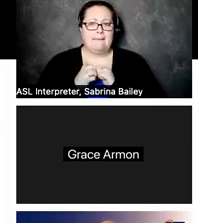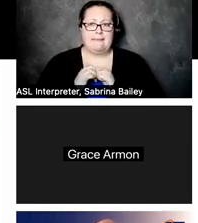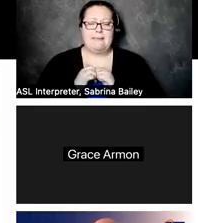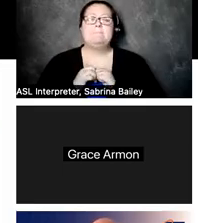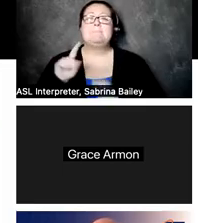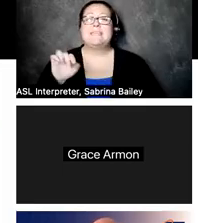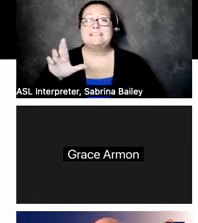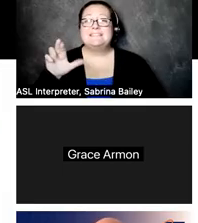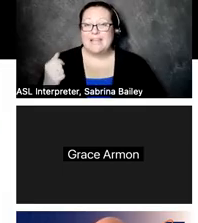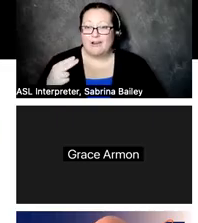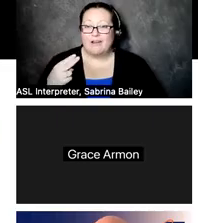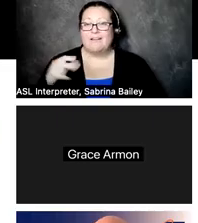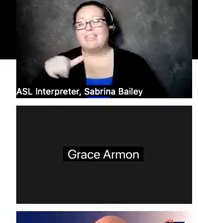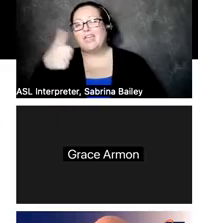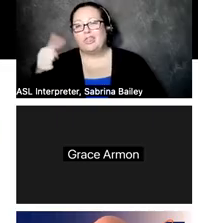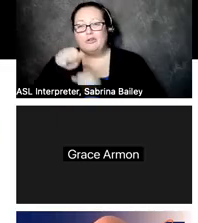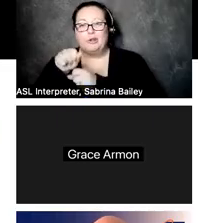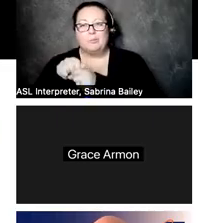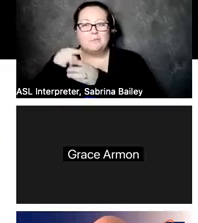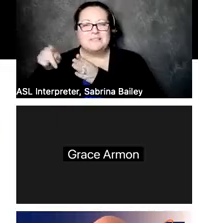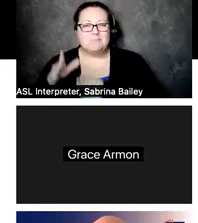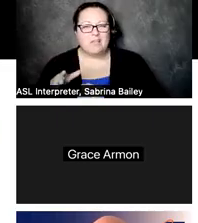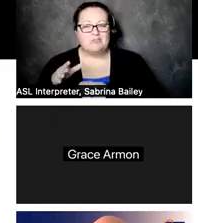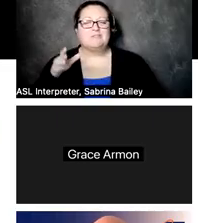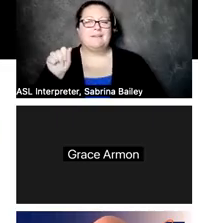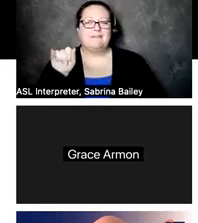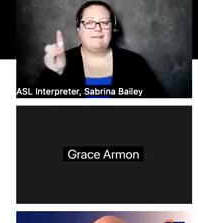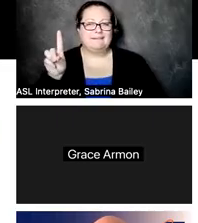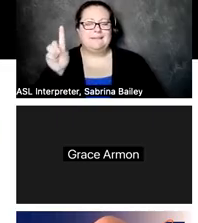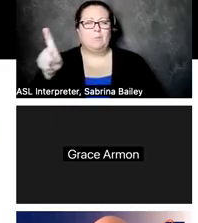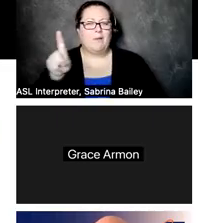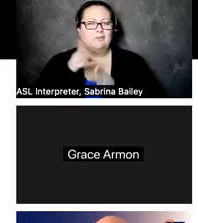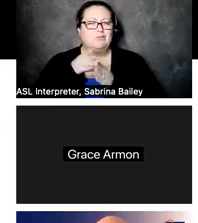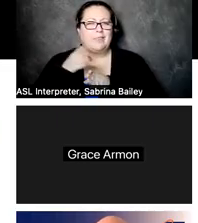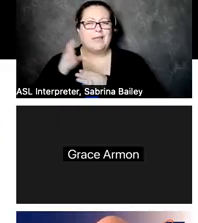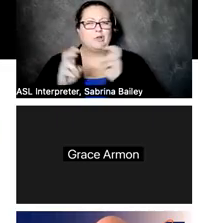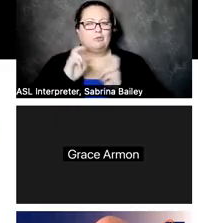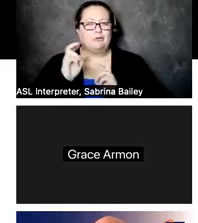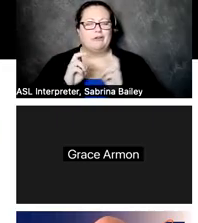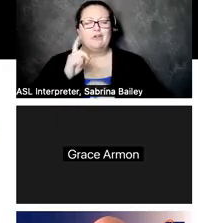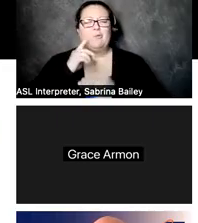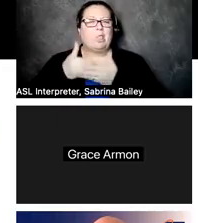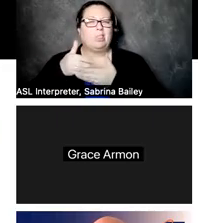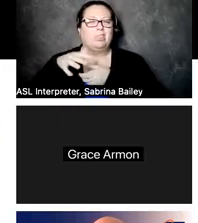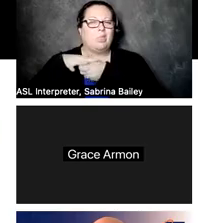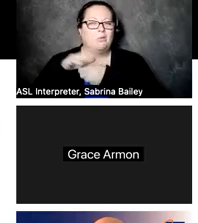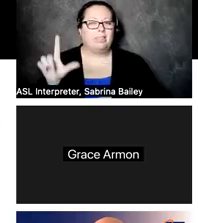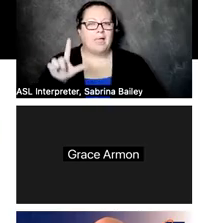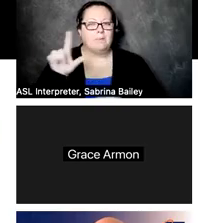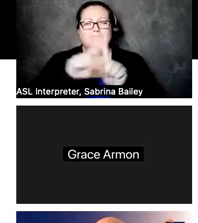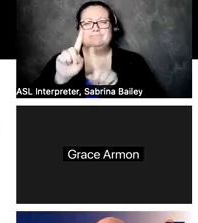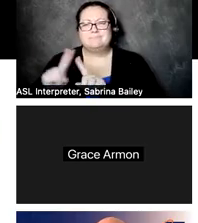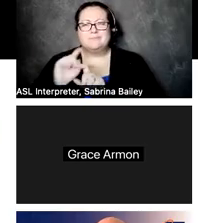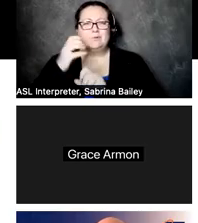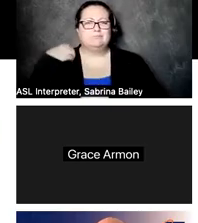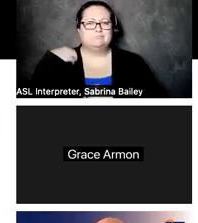Tara and the other employment specialist at AID had went to a career fair at a local library with different employers in the area.